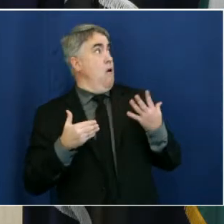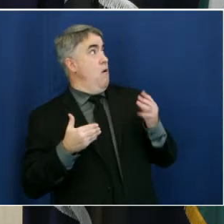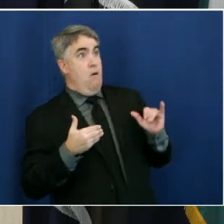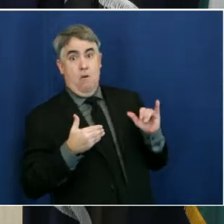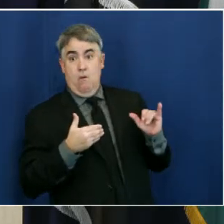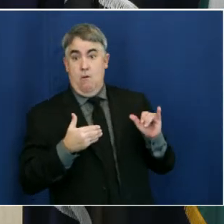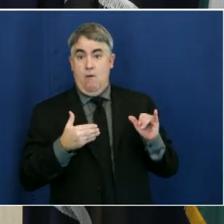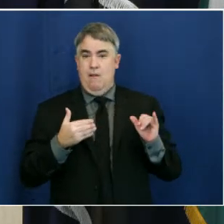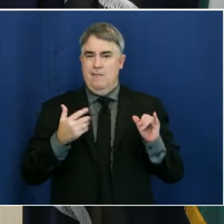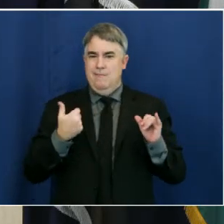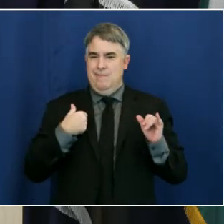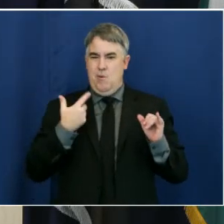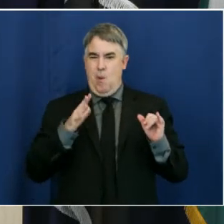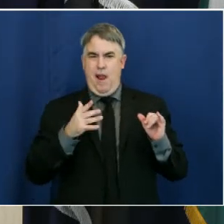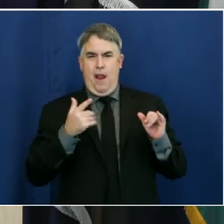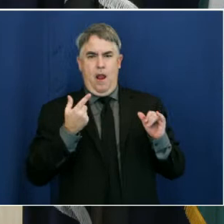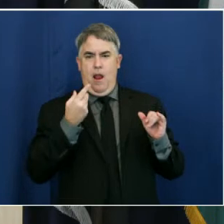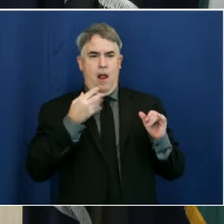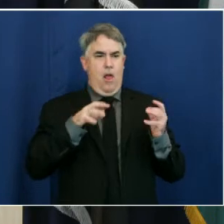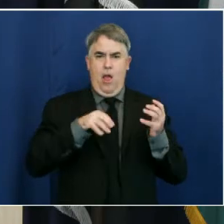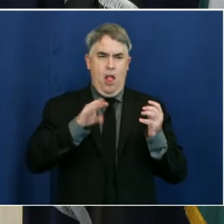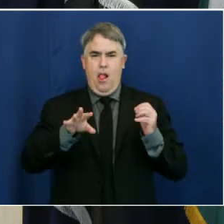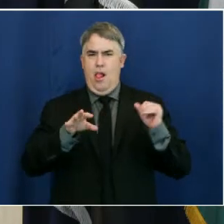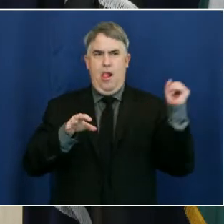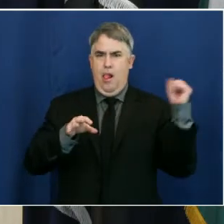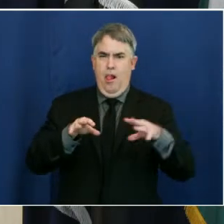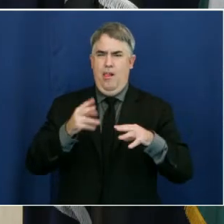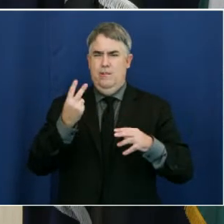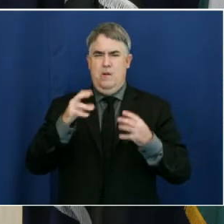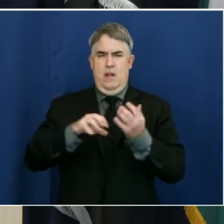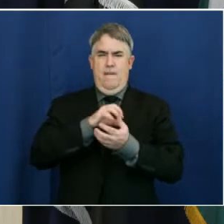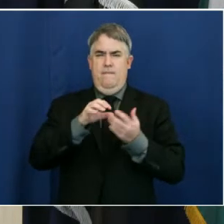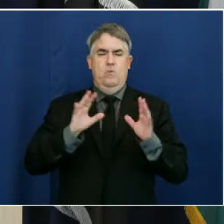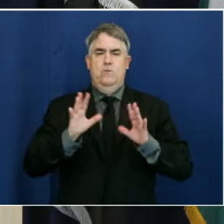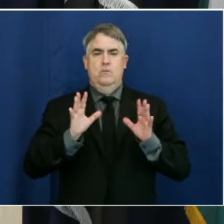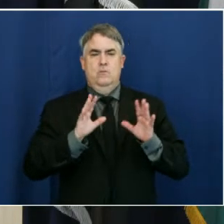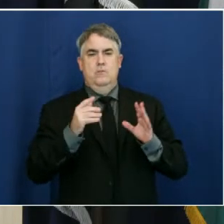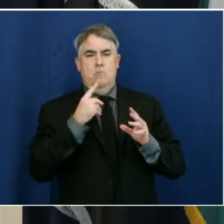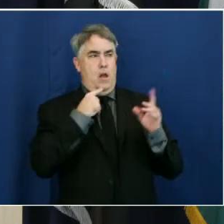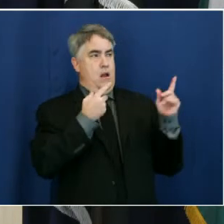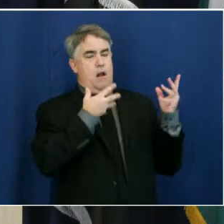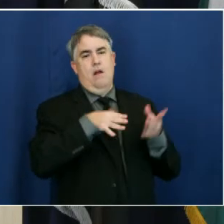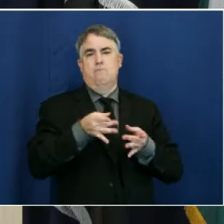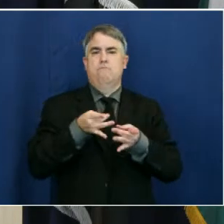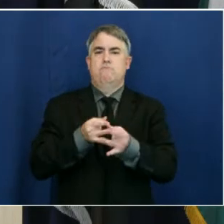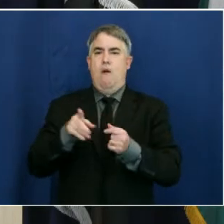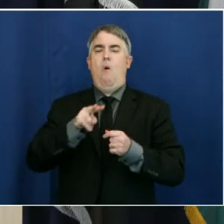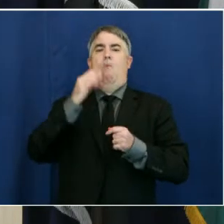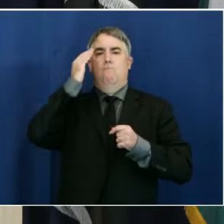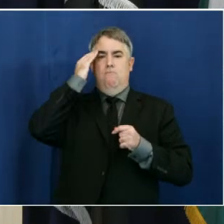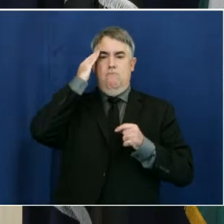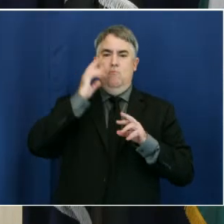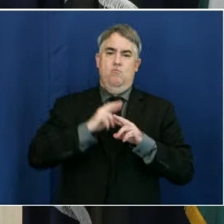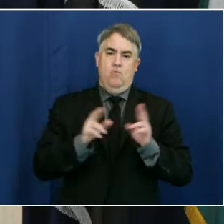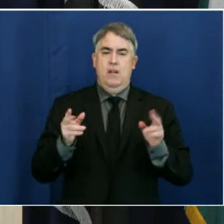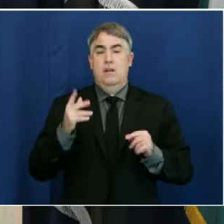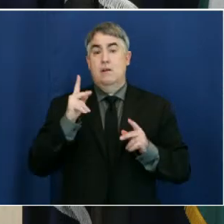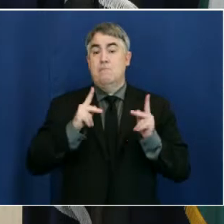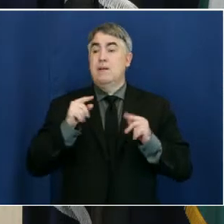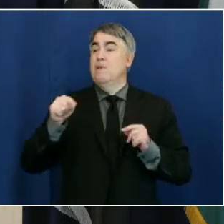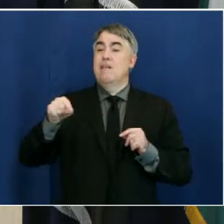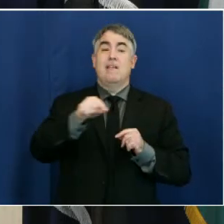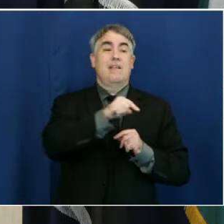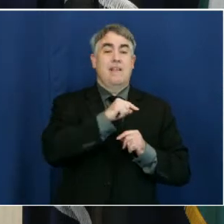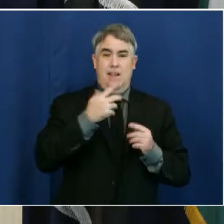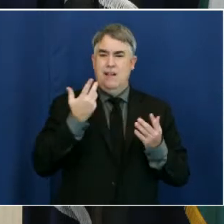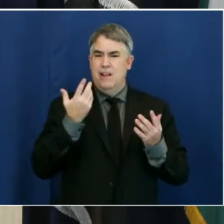state to be in one of the first counties to be able to use it. Our data folks have been working around the clock with the state to refine that system,